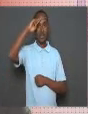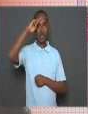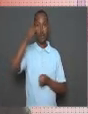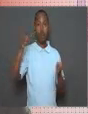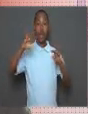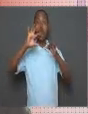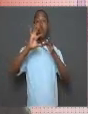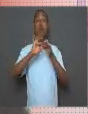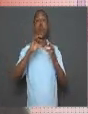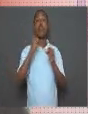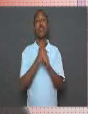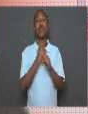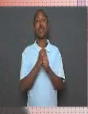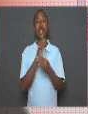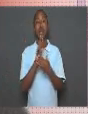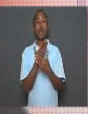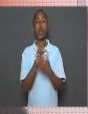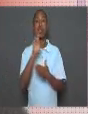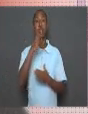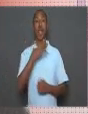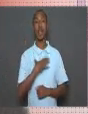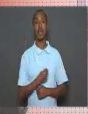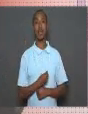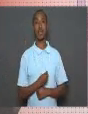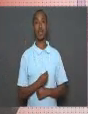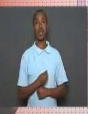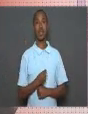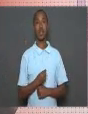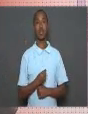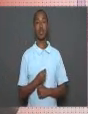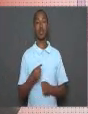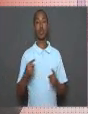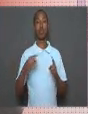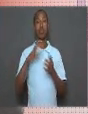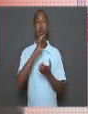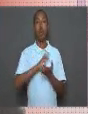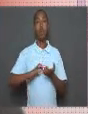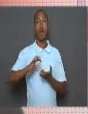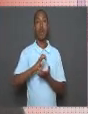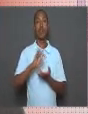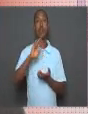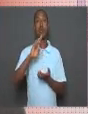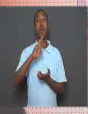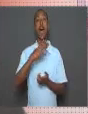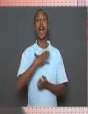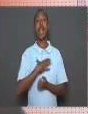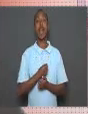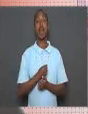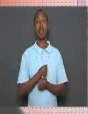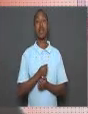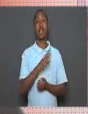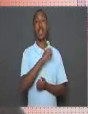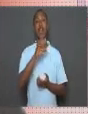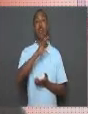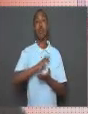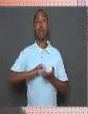bond forms between two elements, two compounds, or an element and a